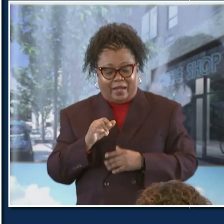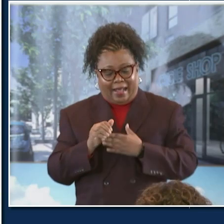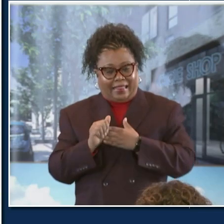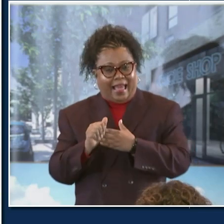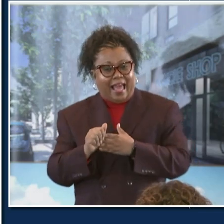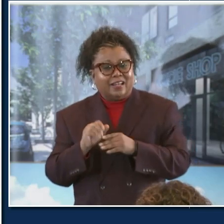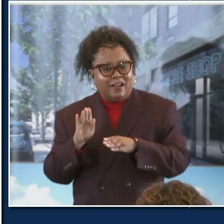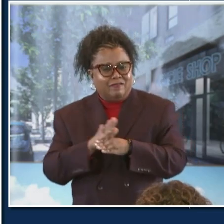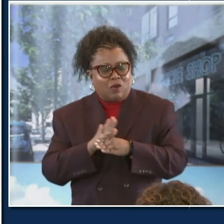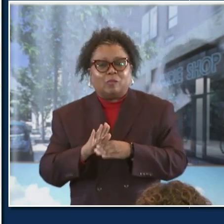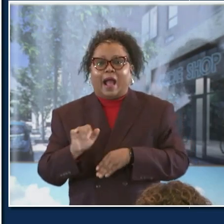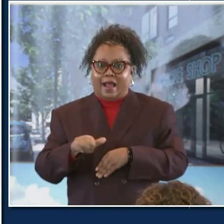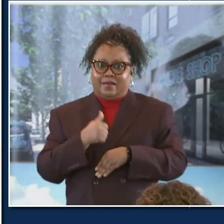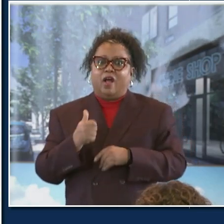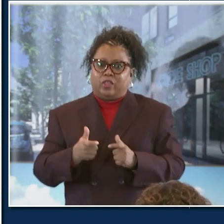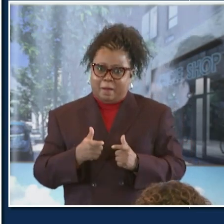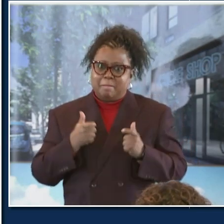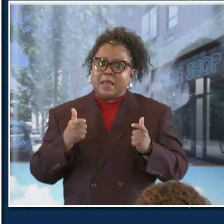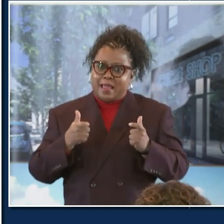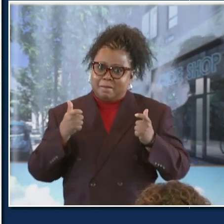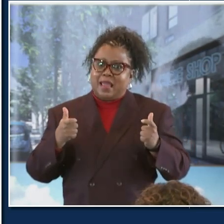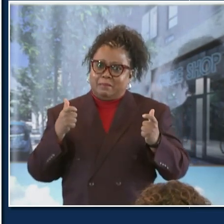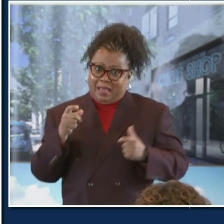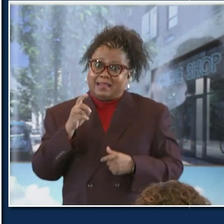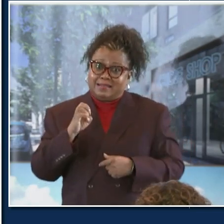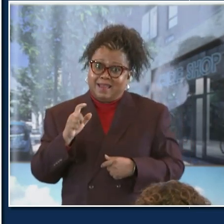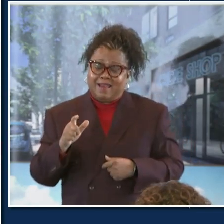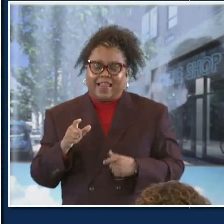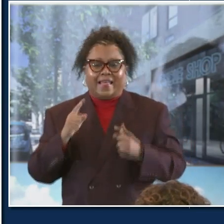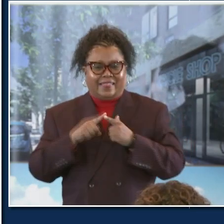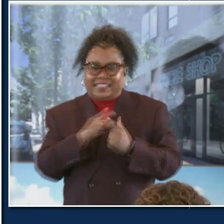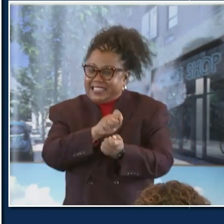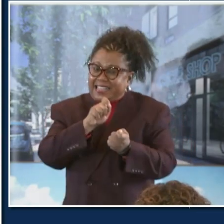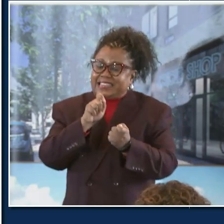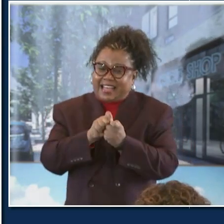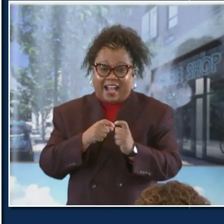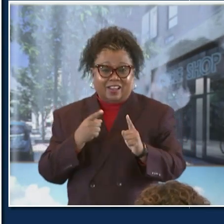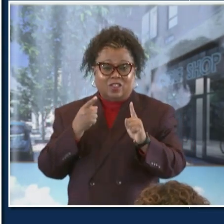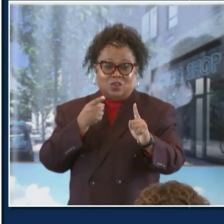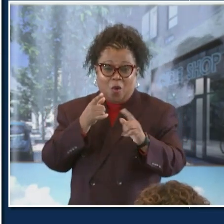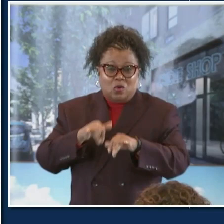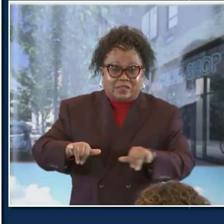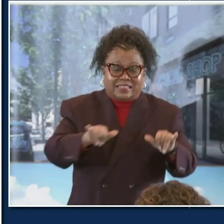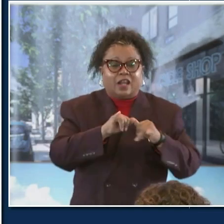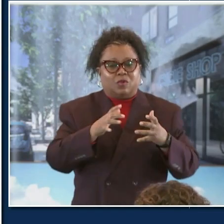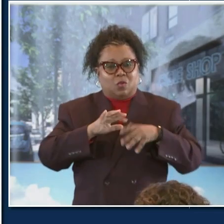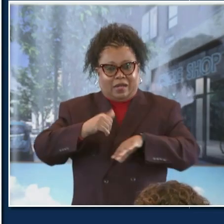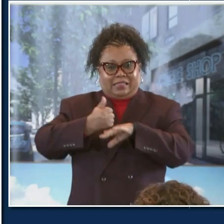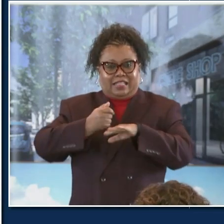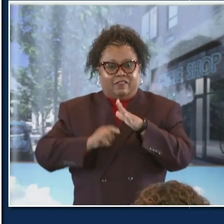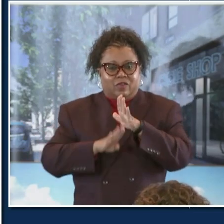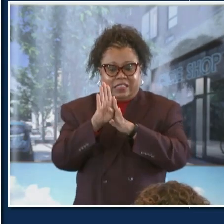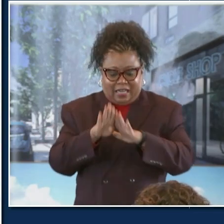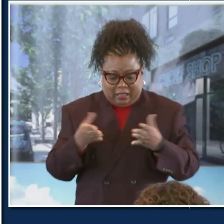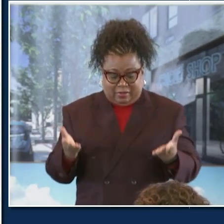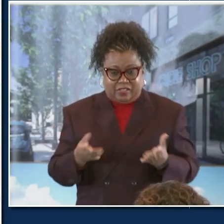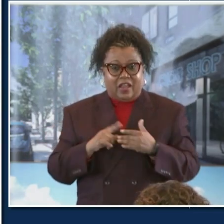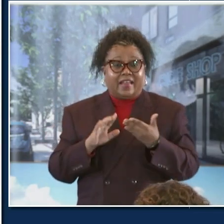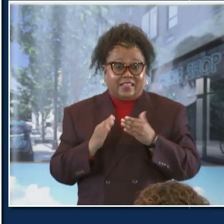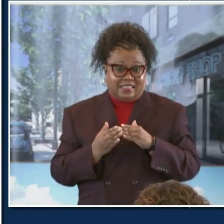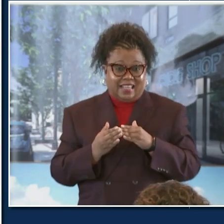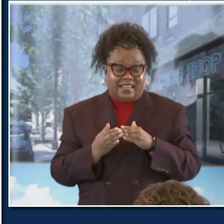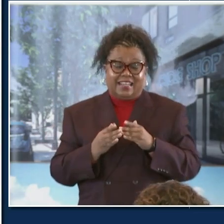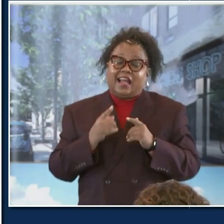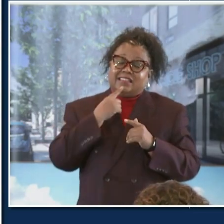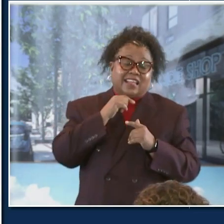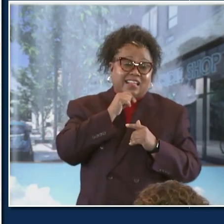minority-led firms. Another big, big deal. This is exactly the gold standard that we want to set for developers here in the city. Now,